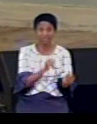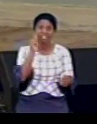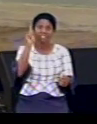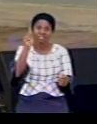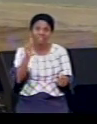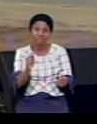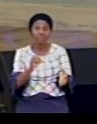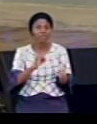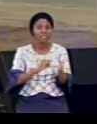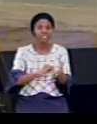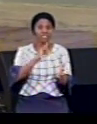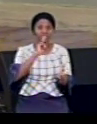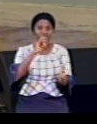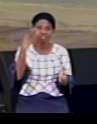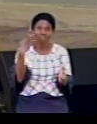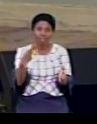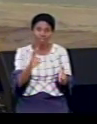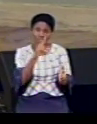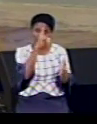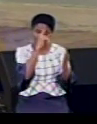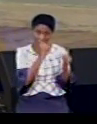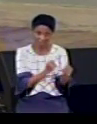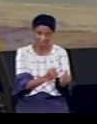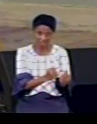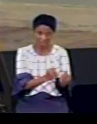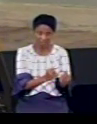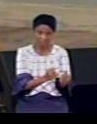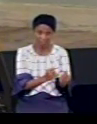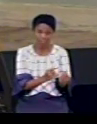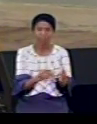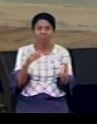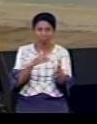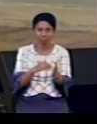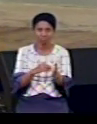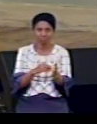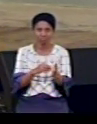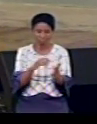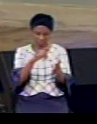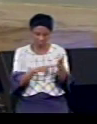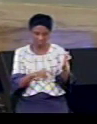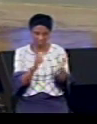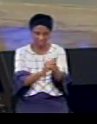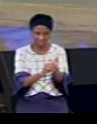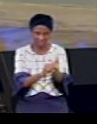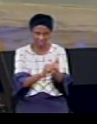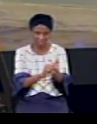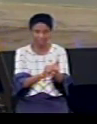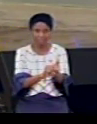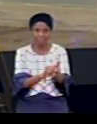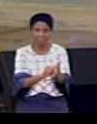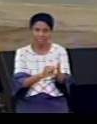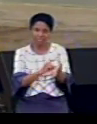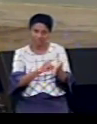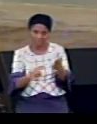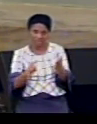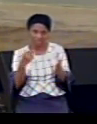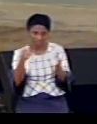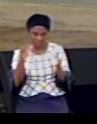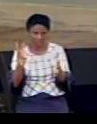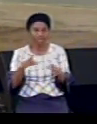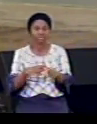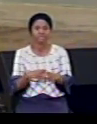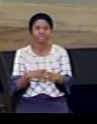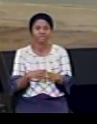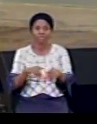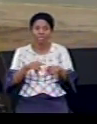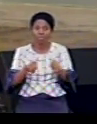Therefore, it is of faith. Again, look at the latter part of verse 16. But